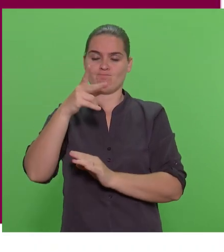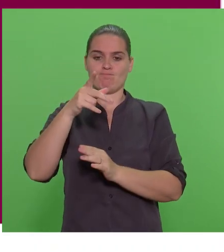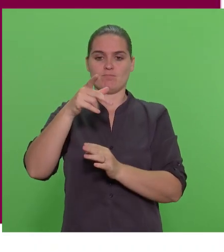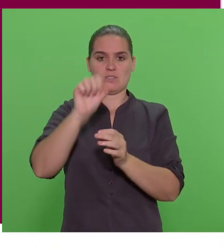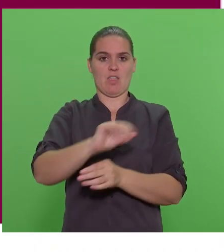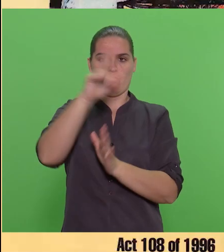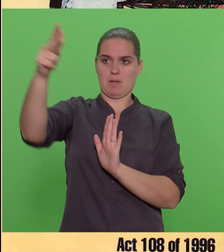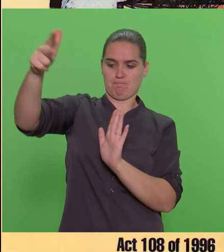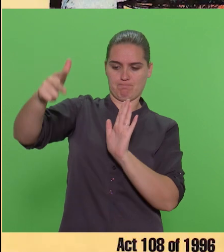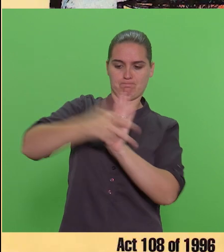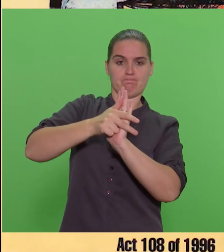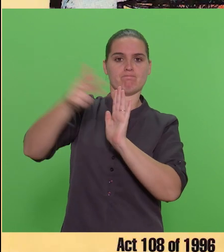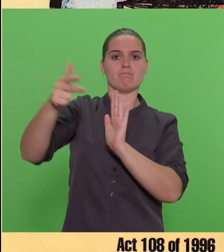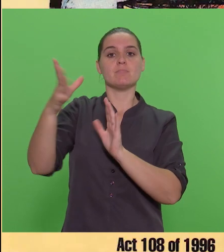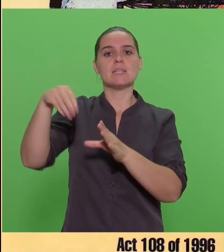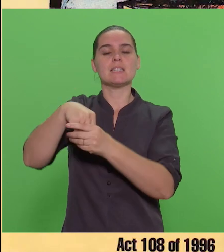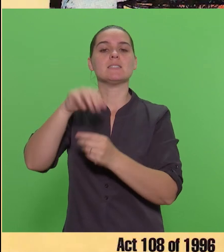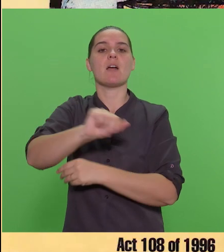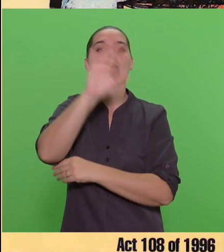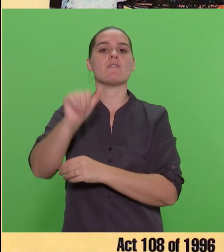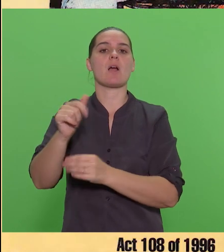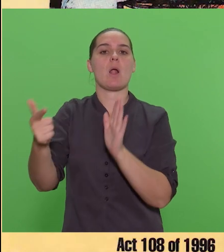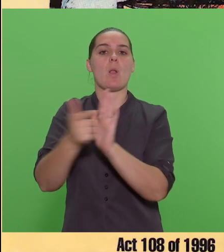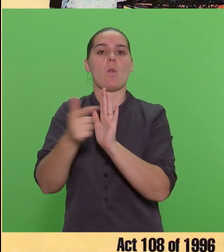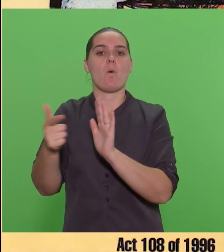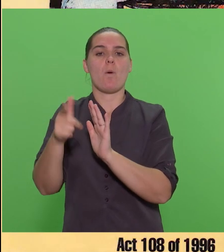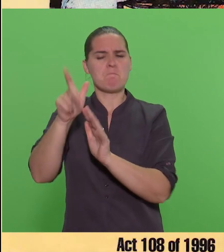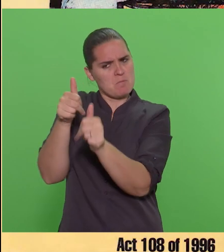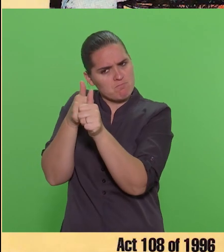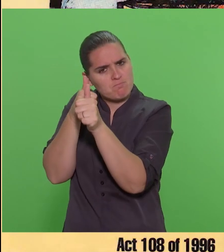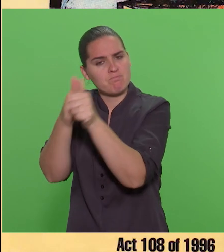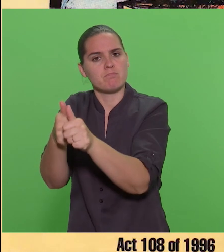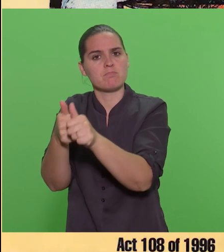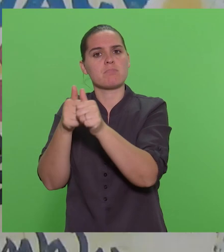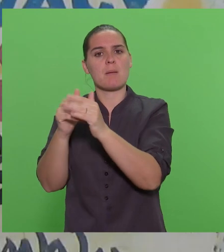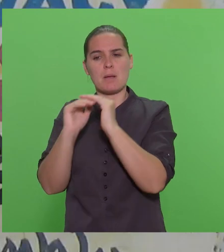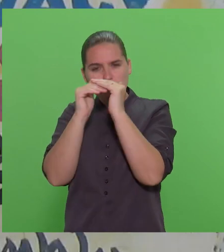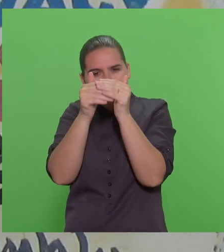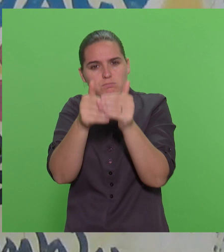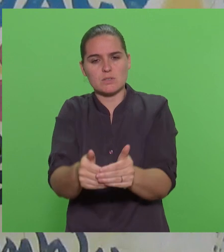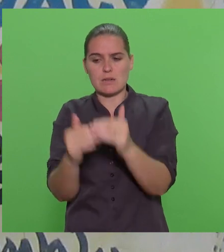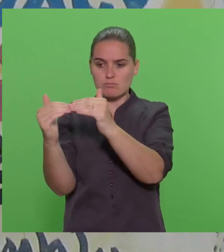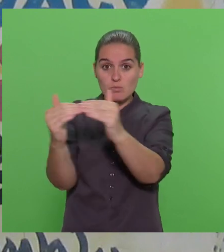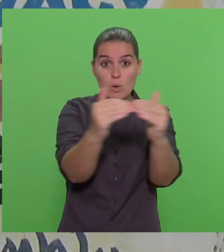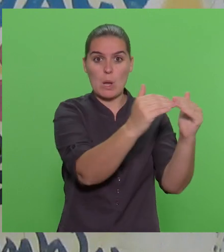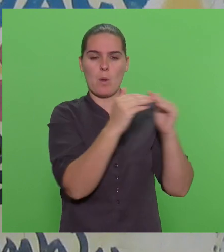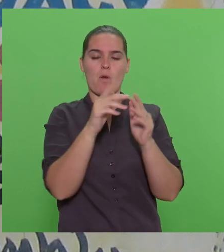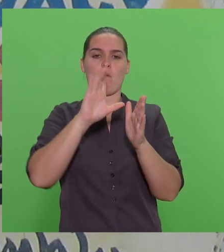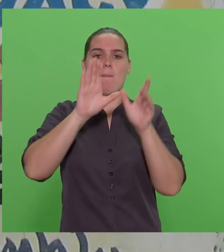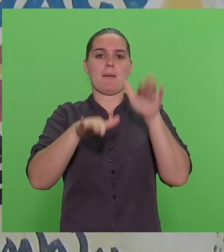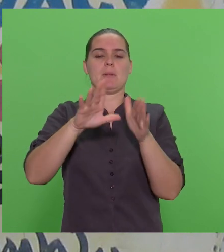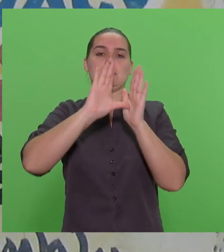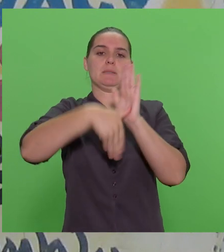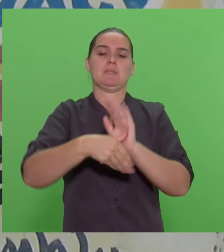with Disabilities was made part of South African law, and government has made laws like the Promotion of Equality and Prevention